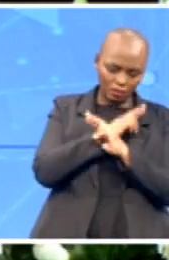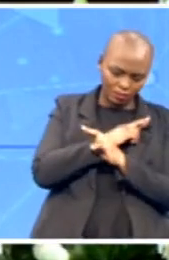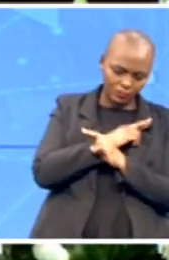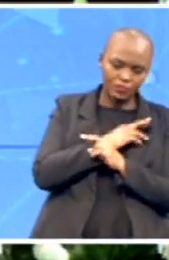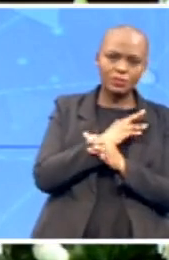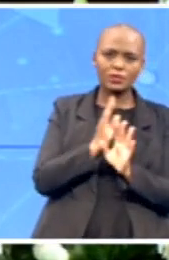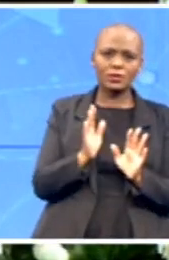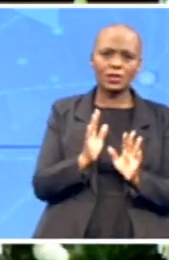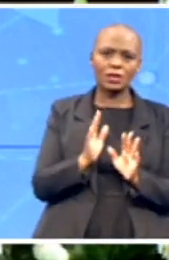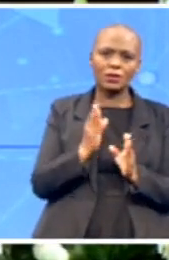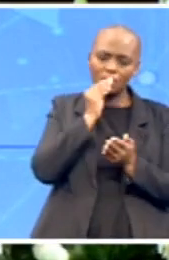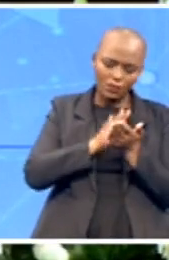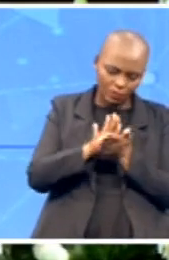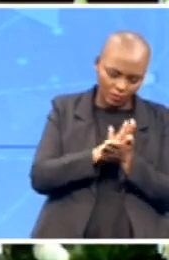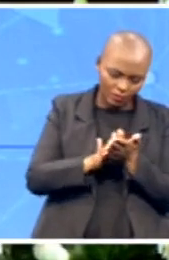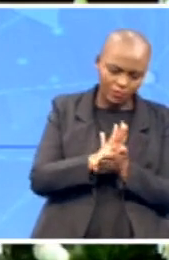Sialibana,